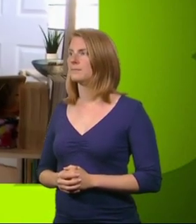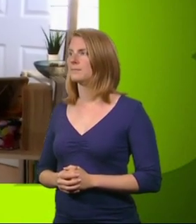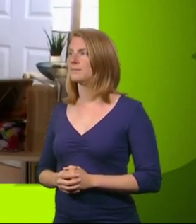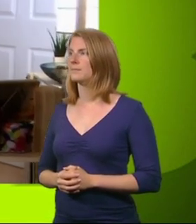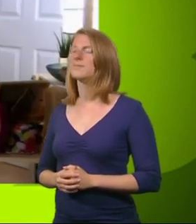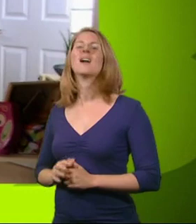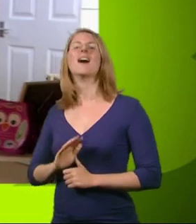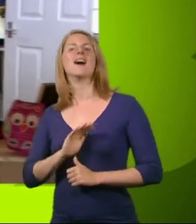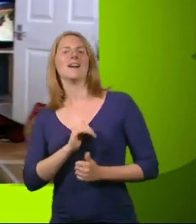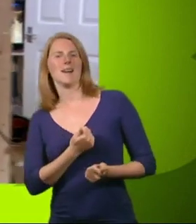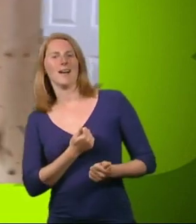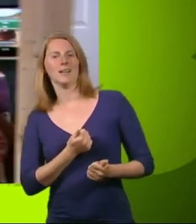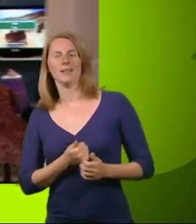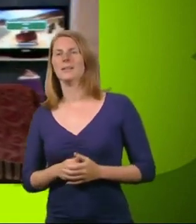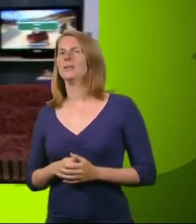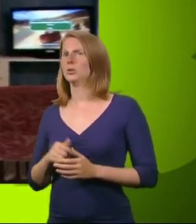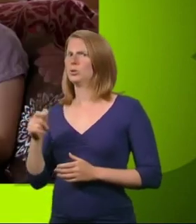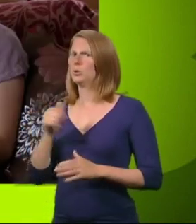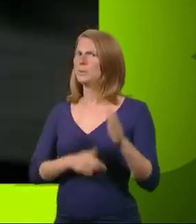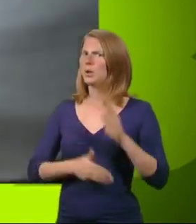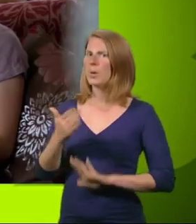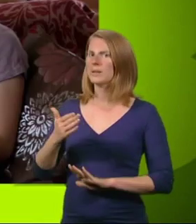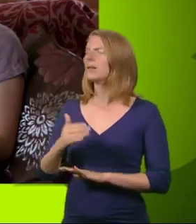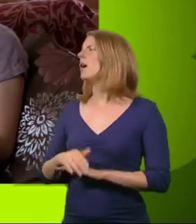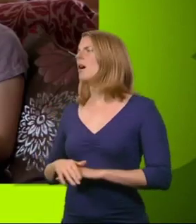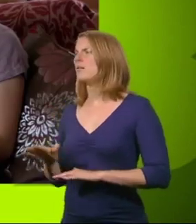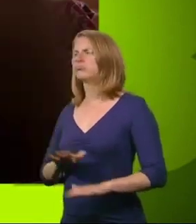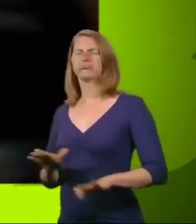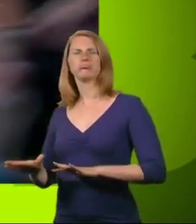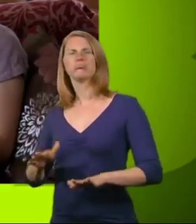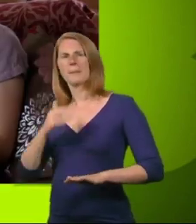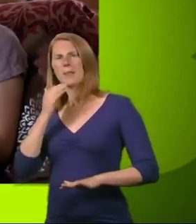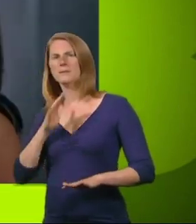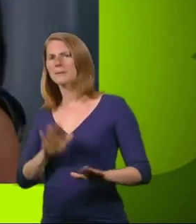Hiya. Should you be going? Plenty of time. Okay.